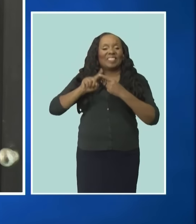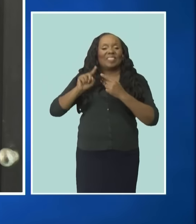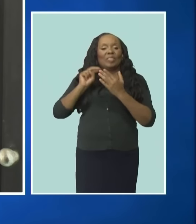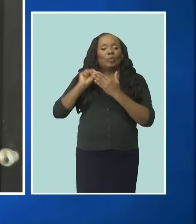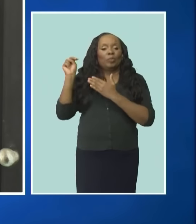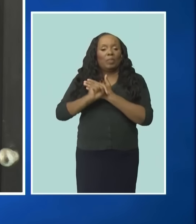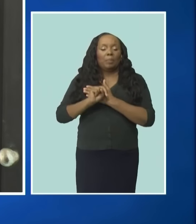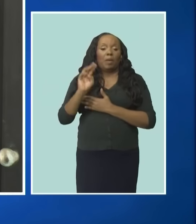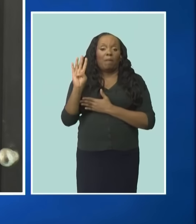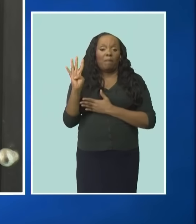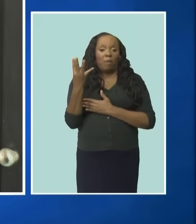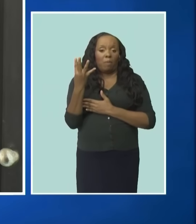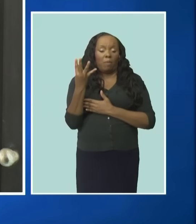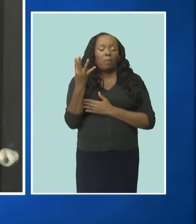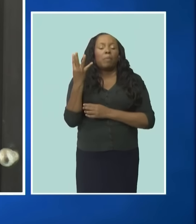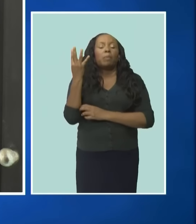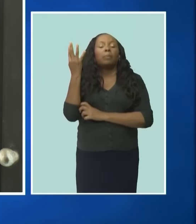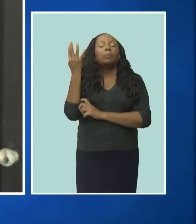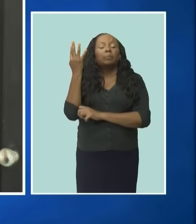4th.